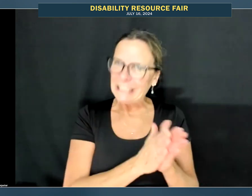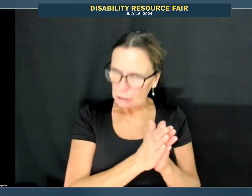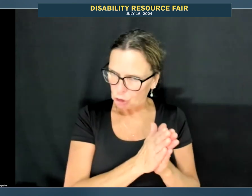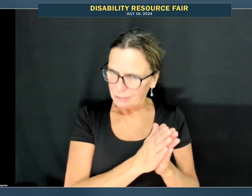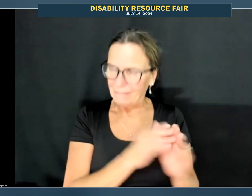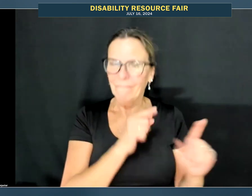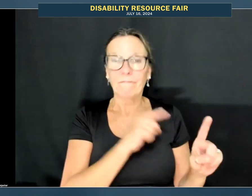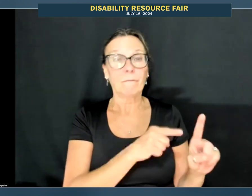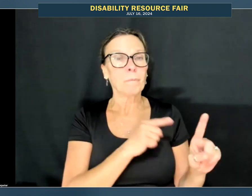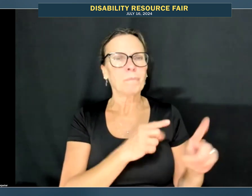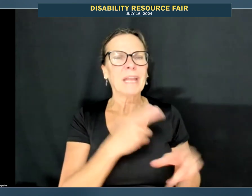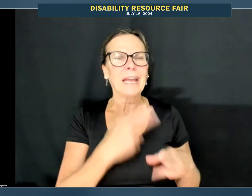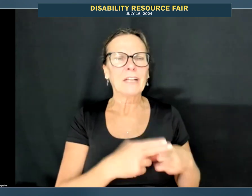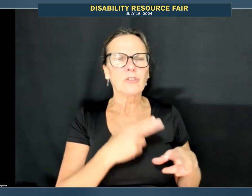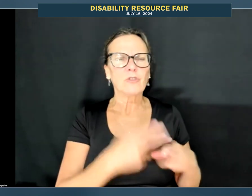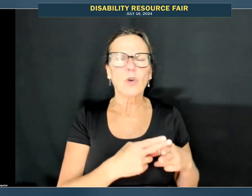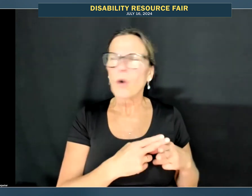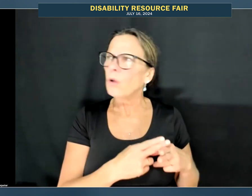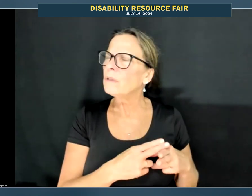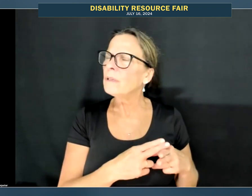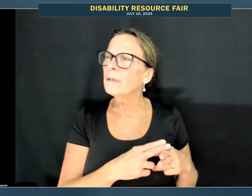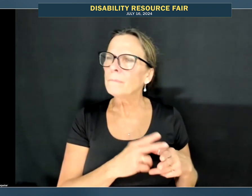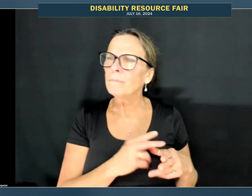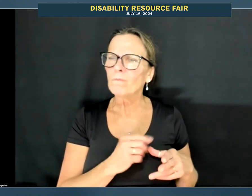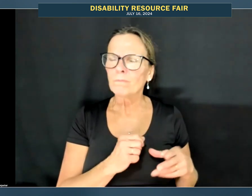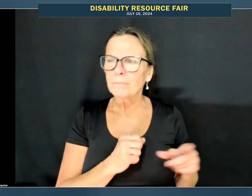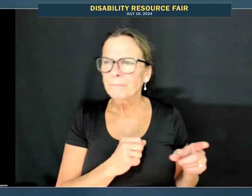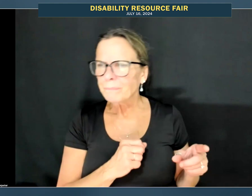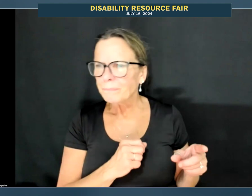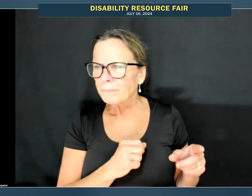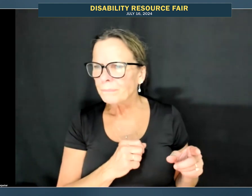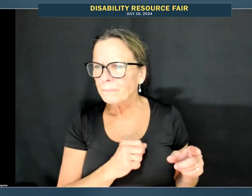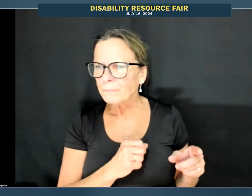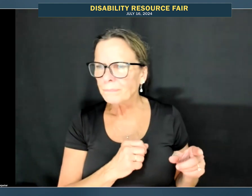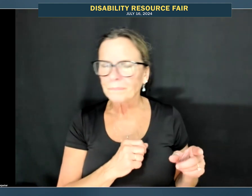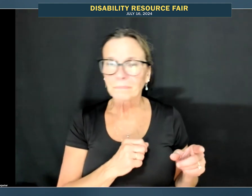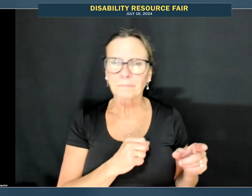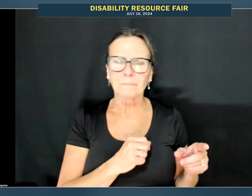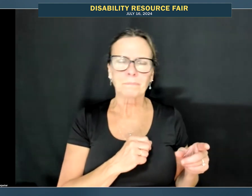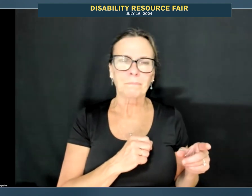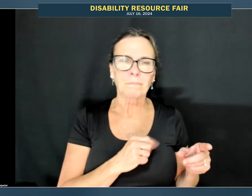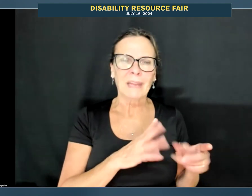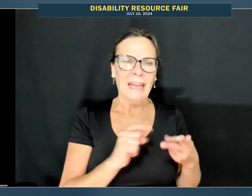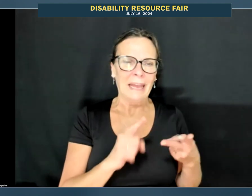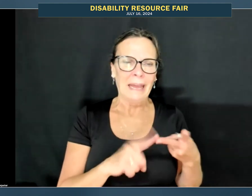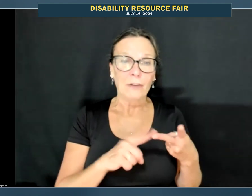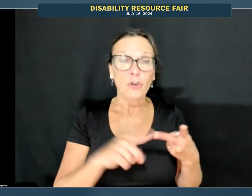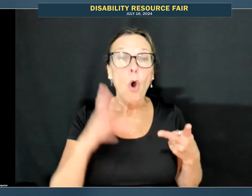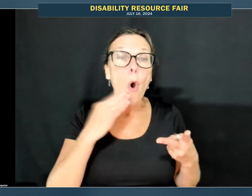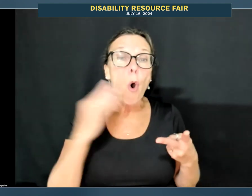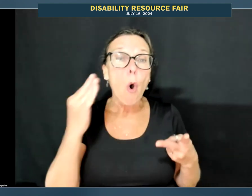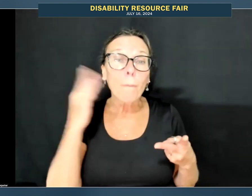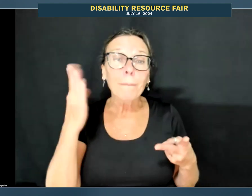It's called the Home Sweet. And we had the Home Sweet Home